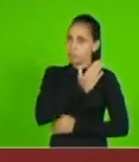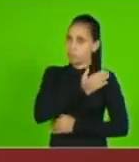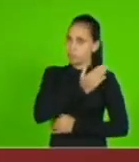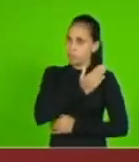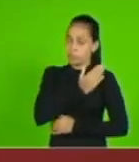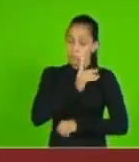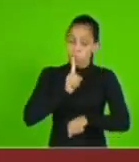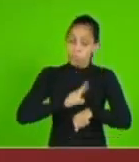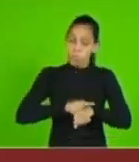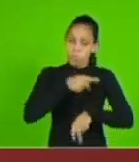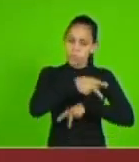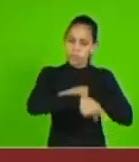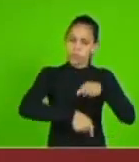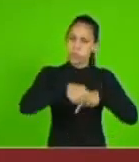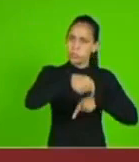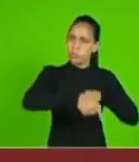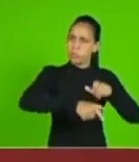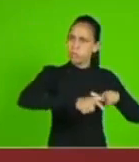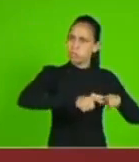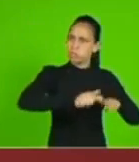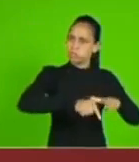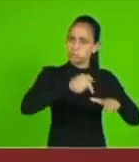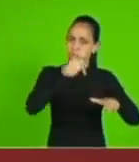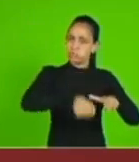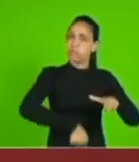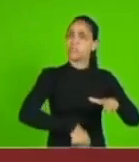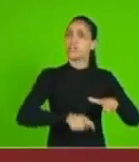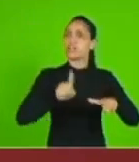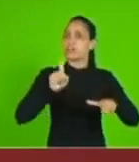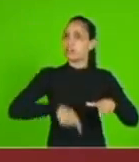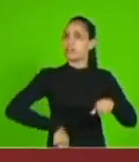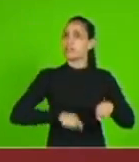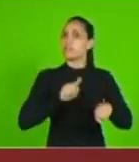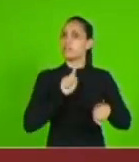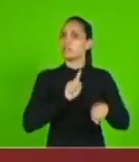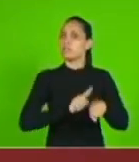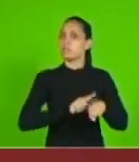The moment of Israel is the same moment